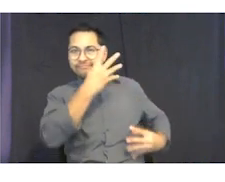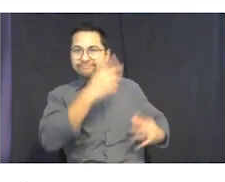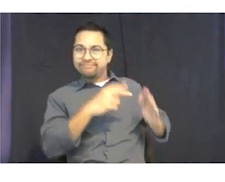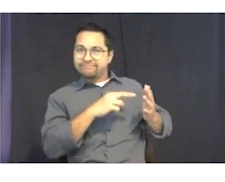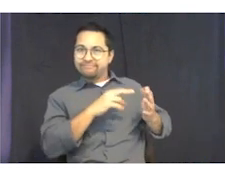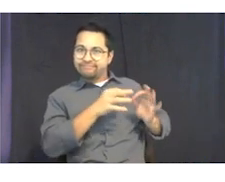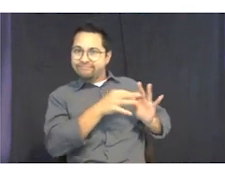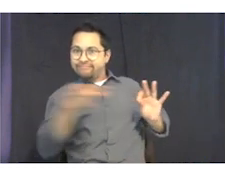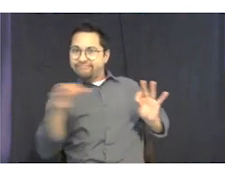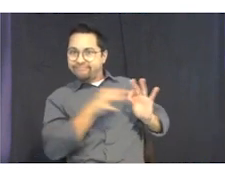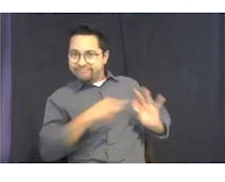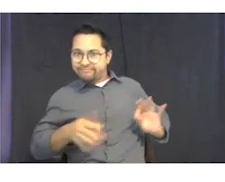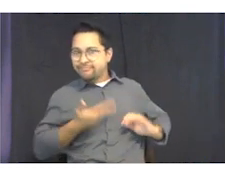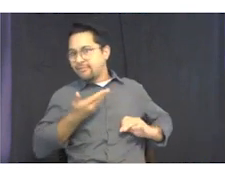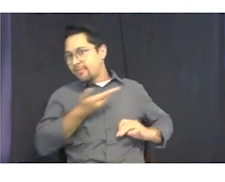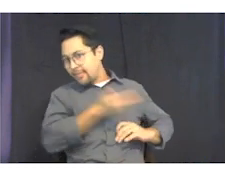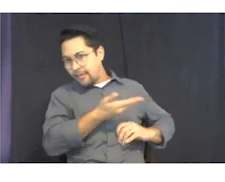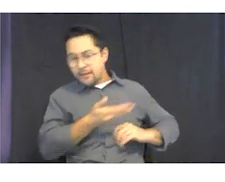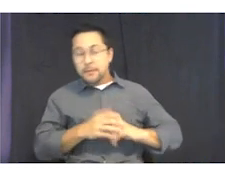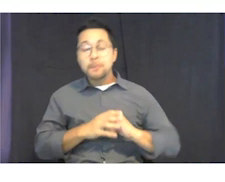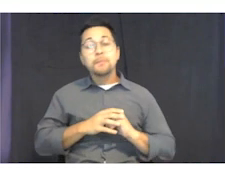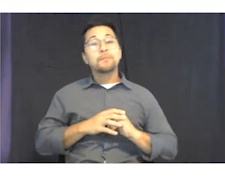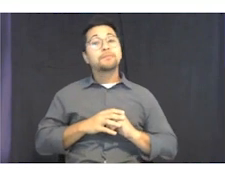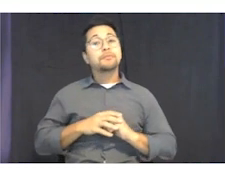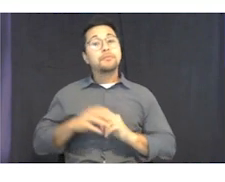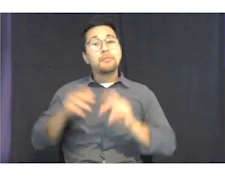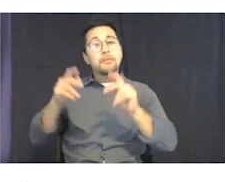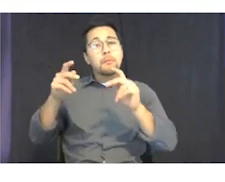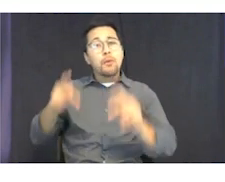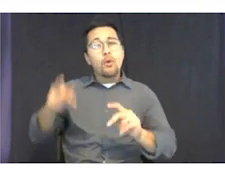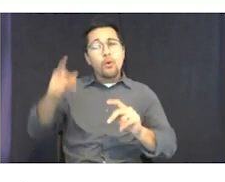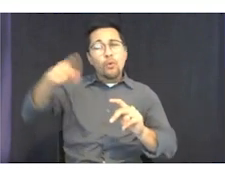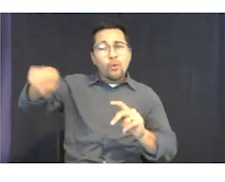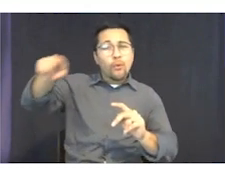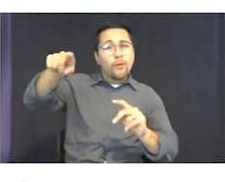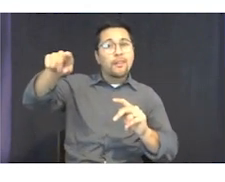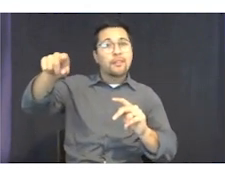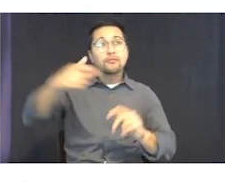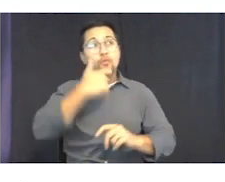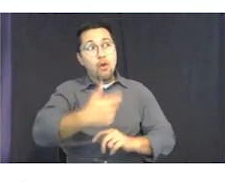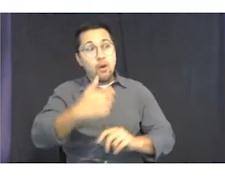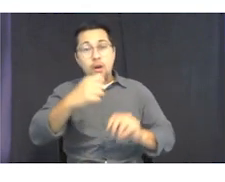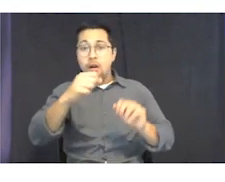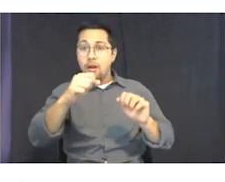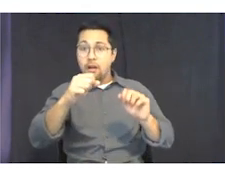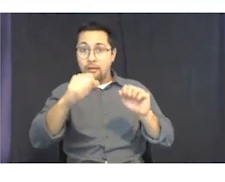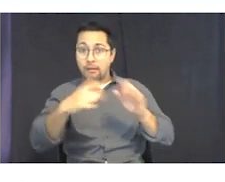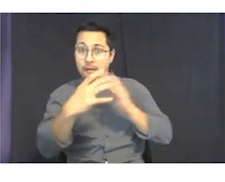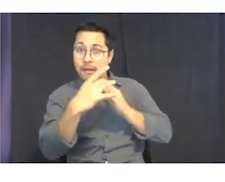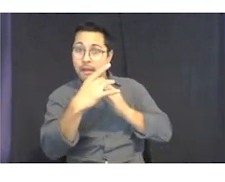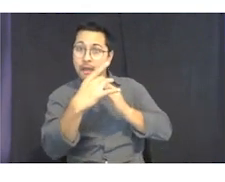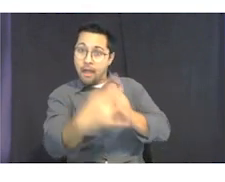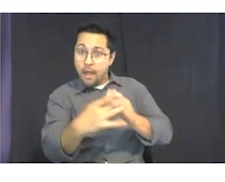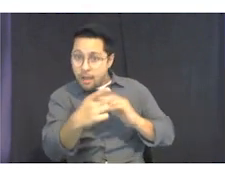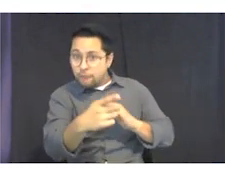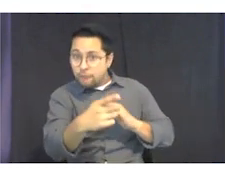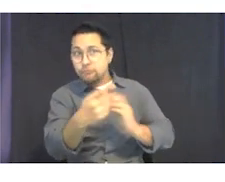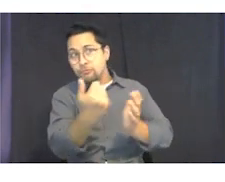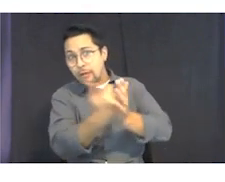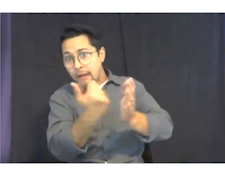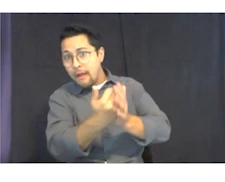as well. And the person in the audience that can help guide you to that